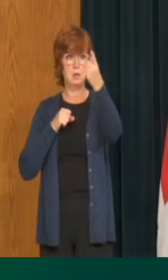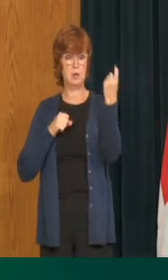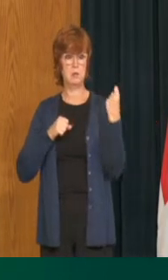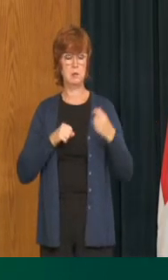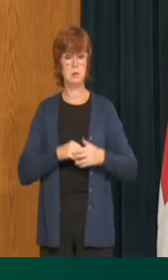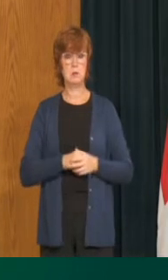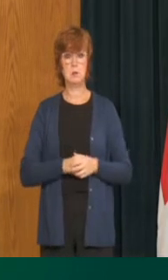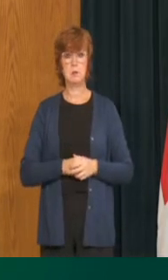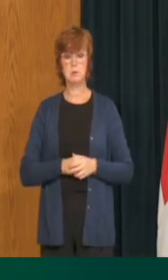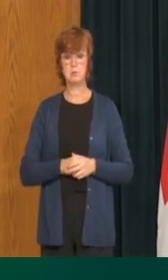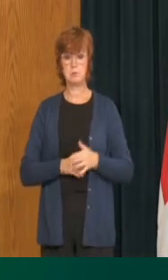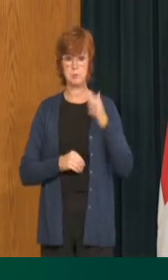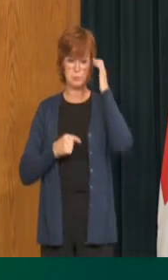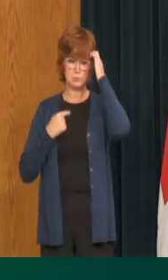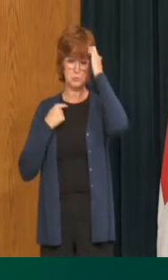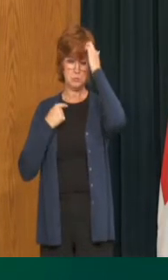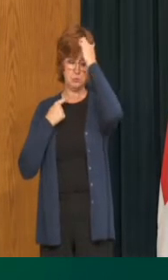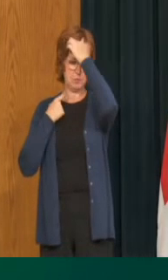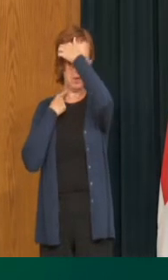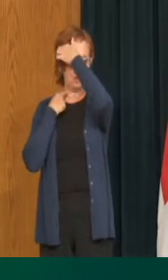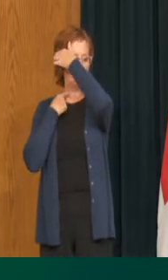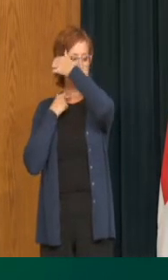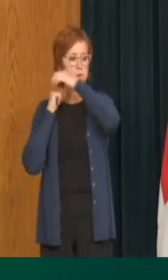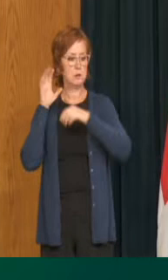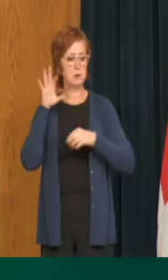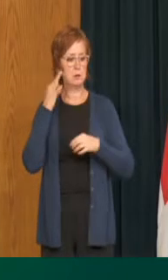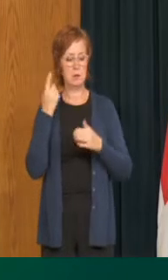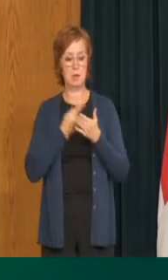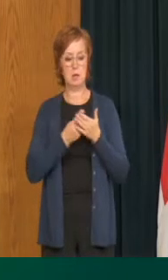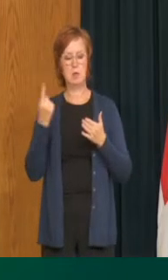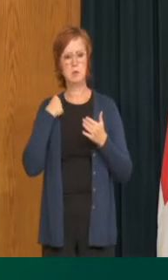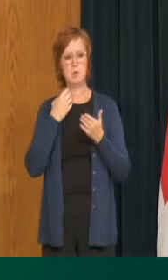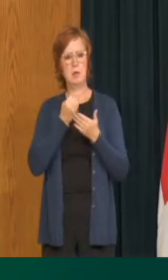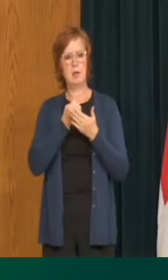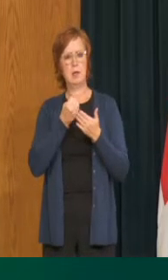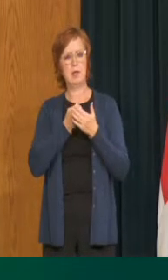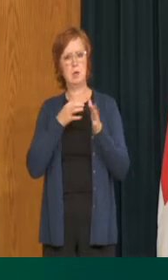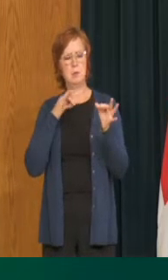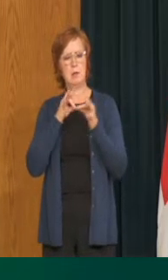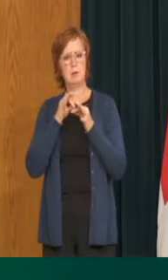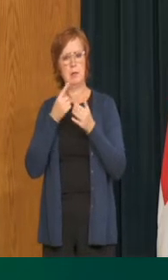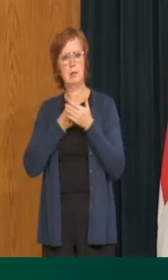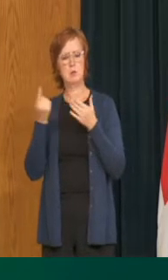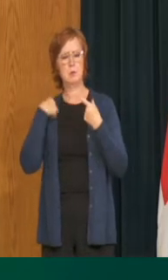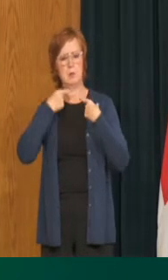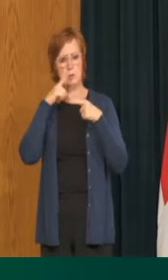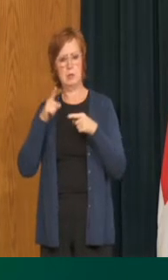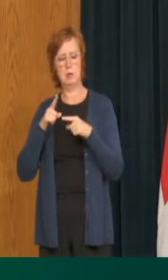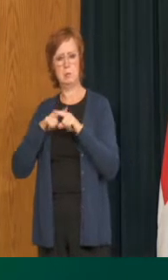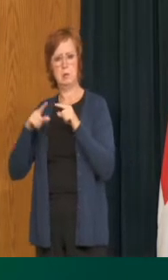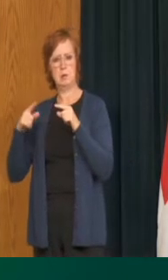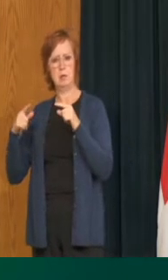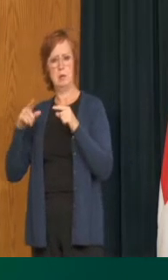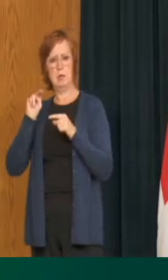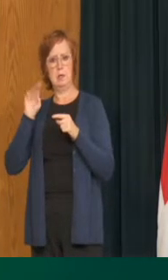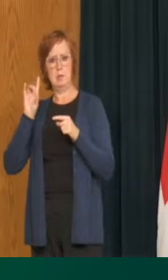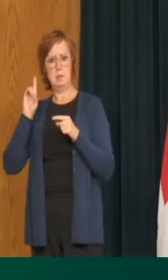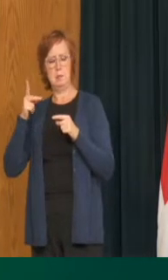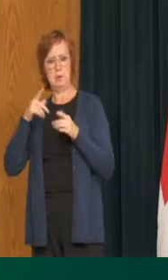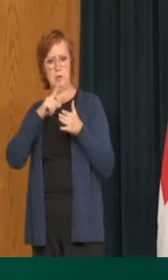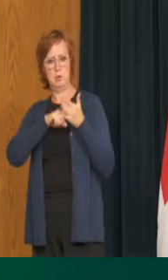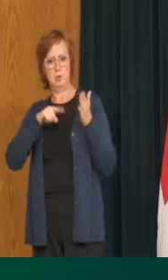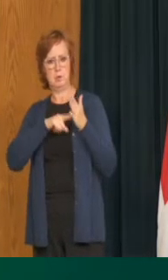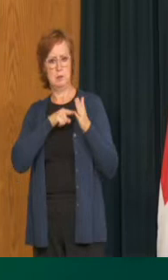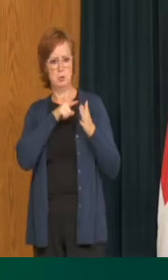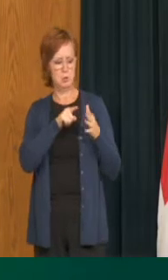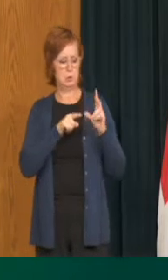economic update was announced last week, it was criticized by the opposition, also because there are still a